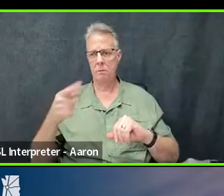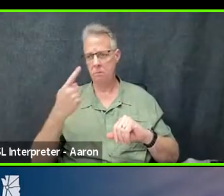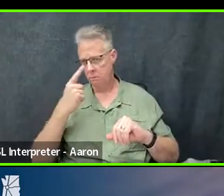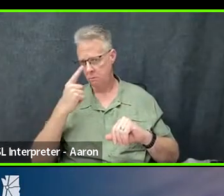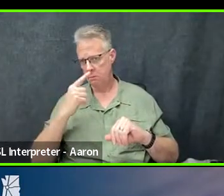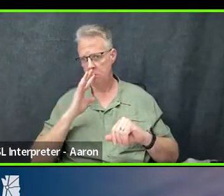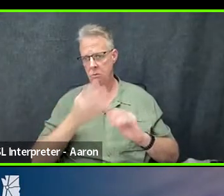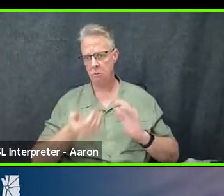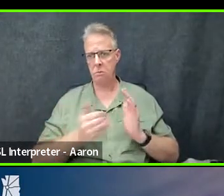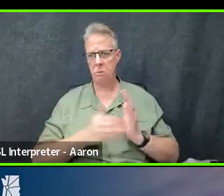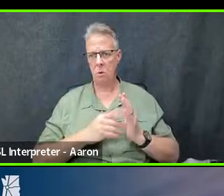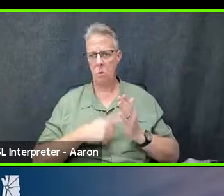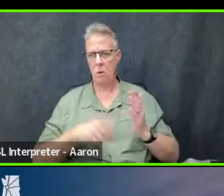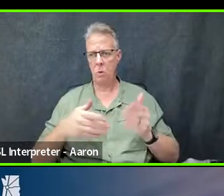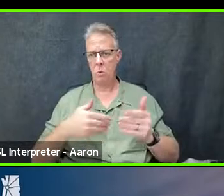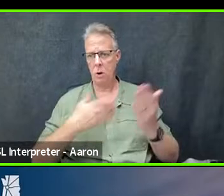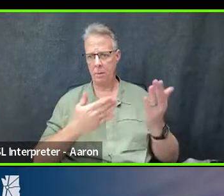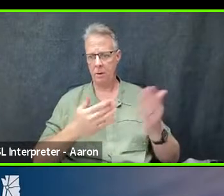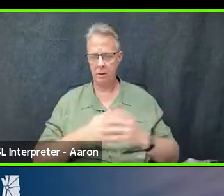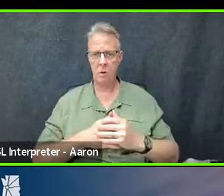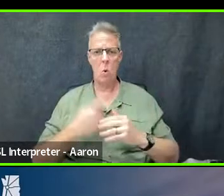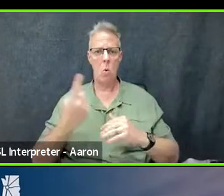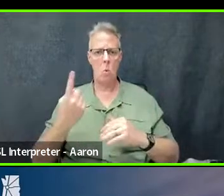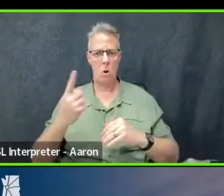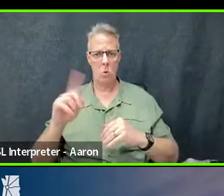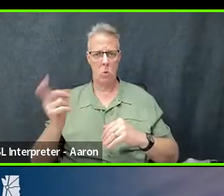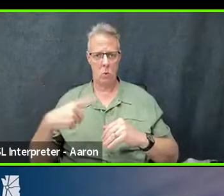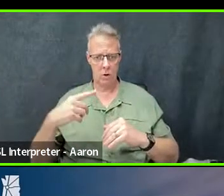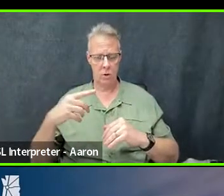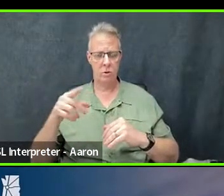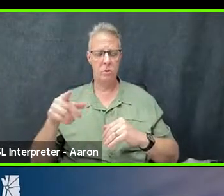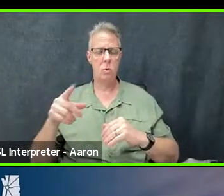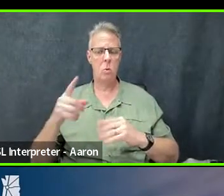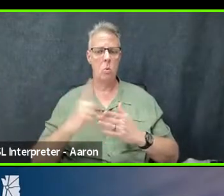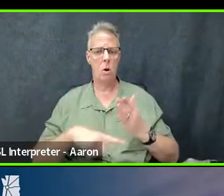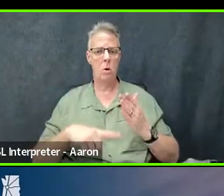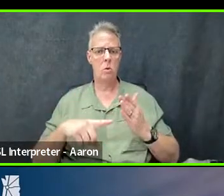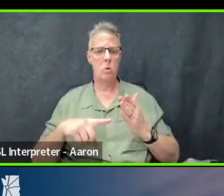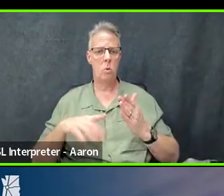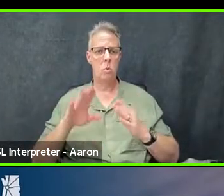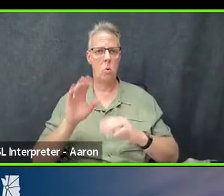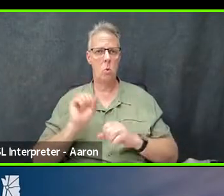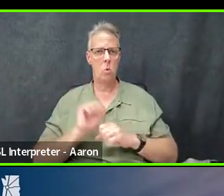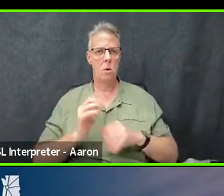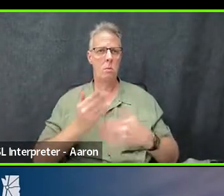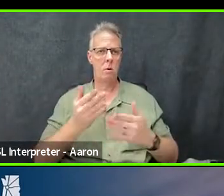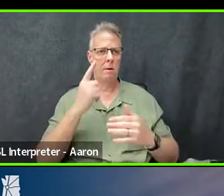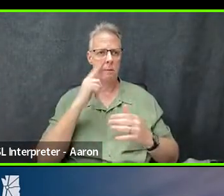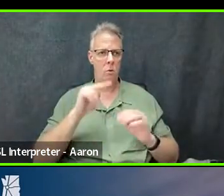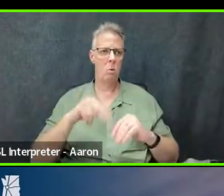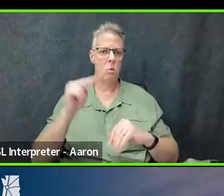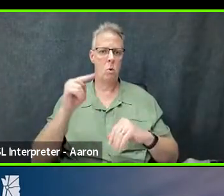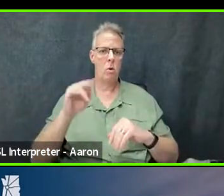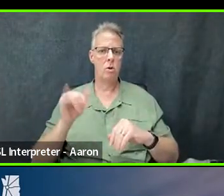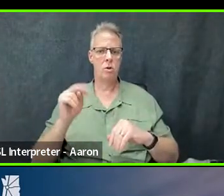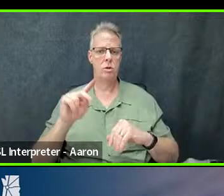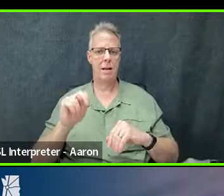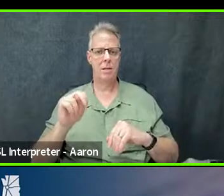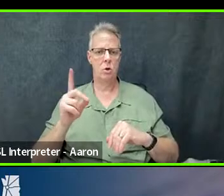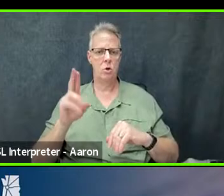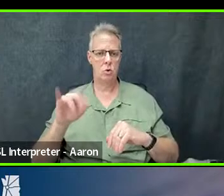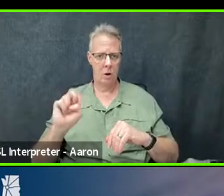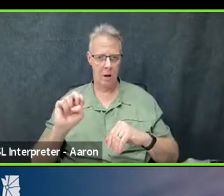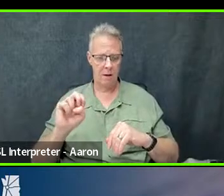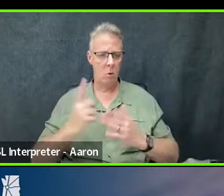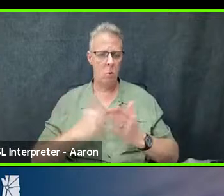of the recommendations for that. But one of those questions is what work is proposed for North Jansen Drive and what are